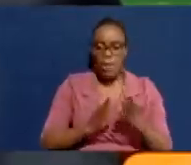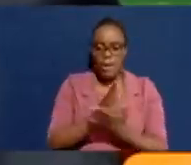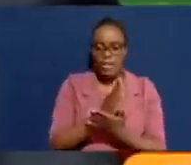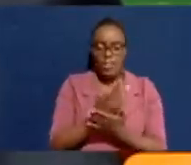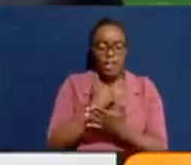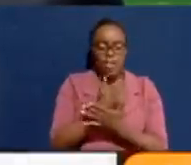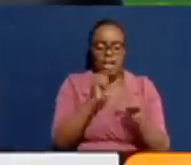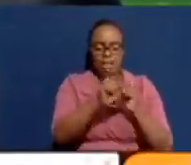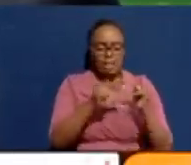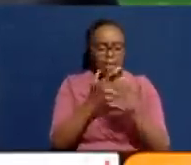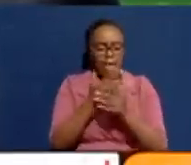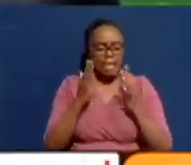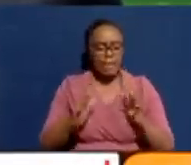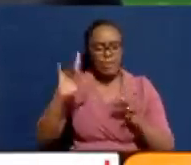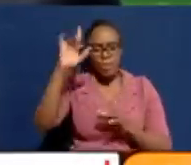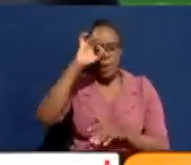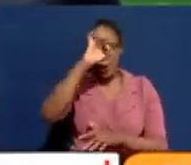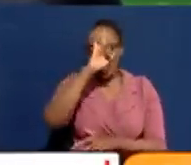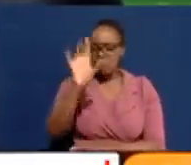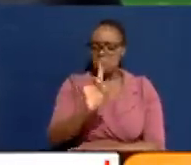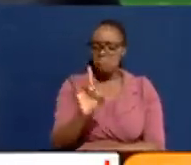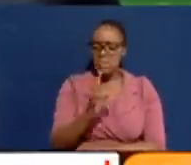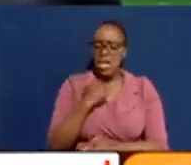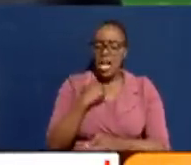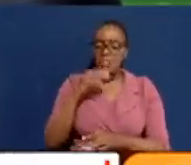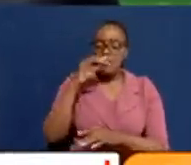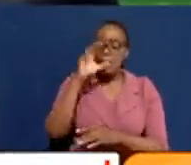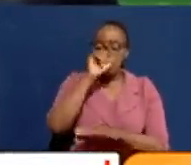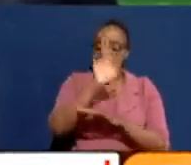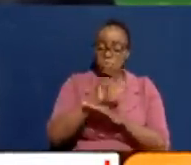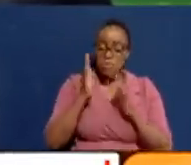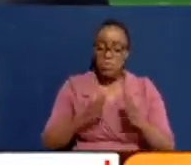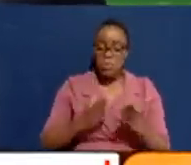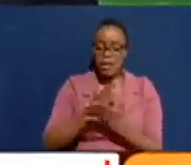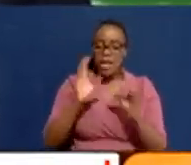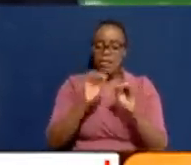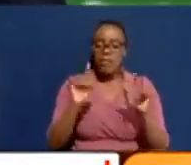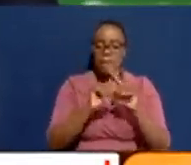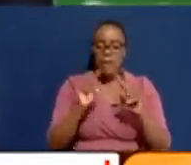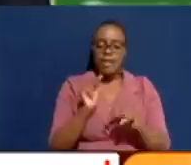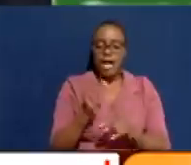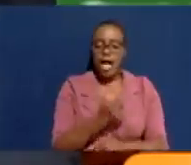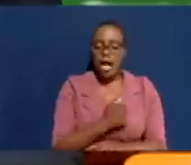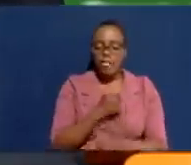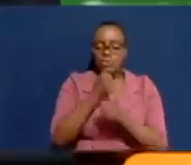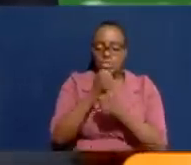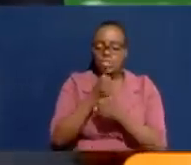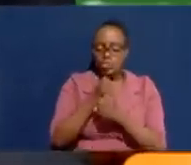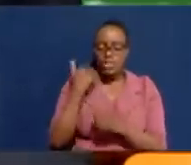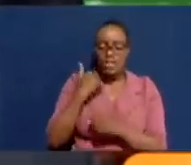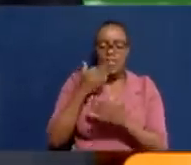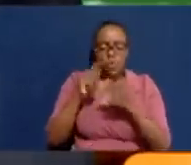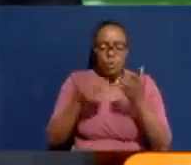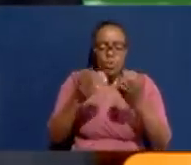will be no extrajudicial killings, there will be no abuse of human rights, but we will do to criminals what needs